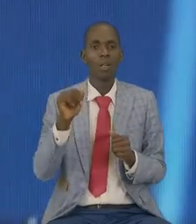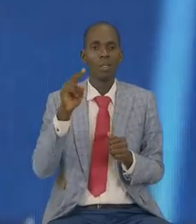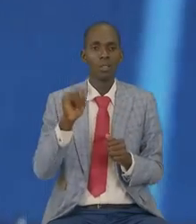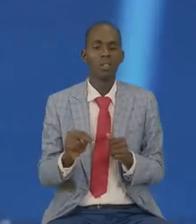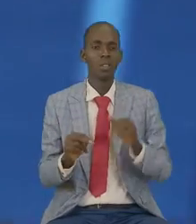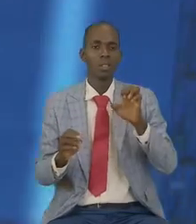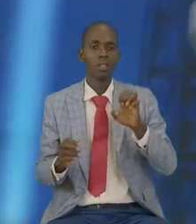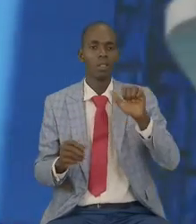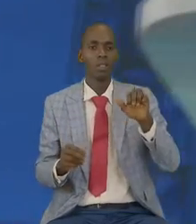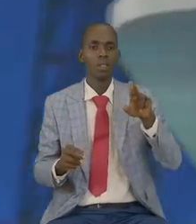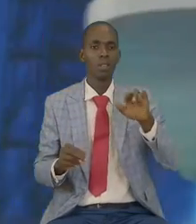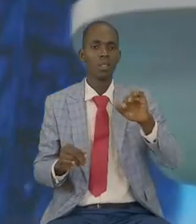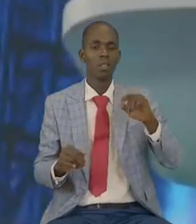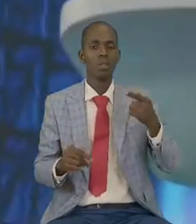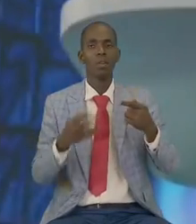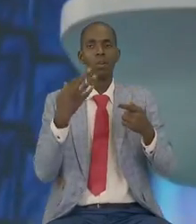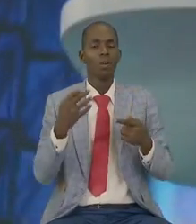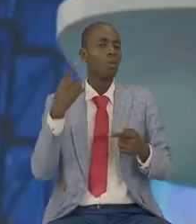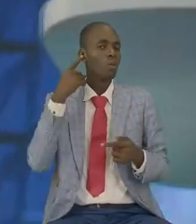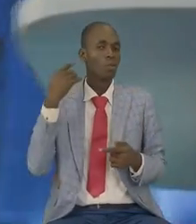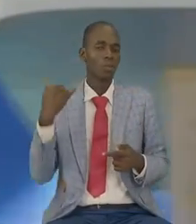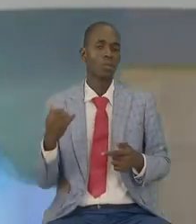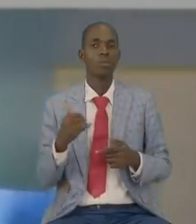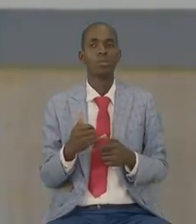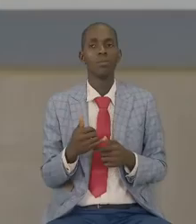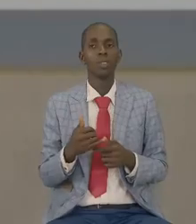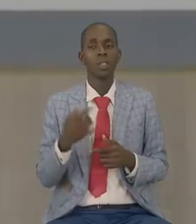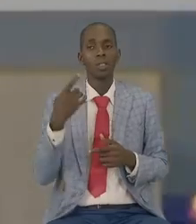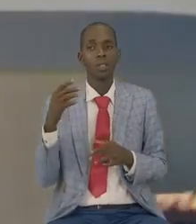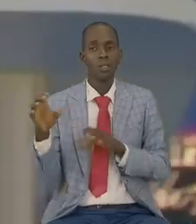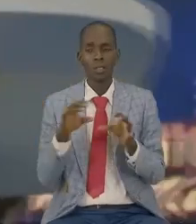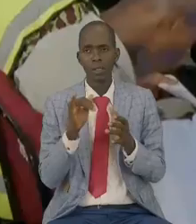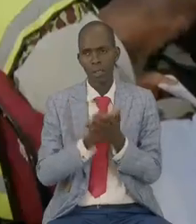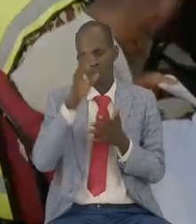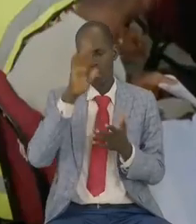an earring of gold. Did the man die poor,